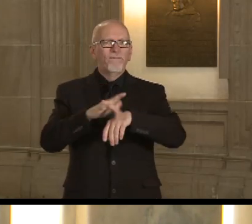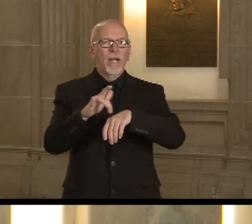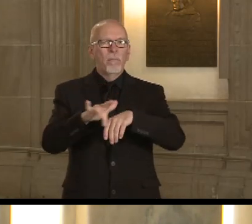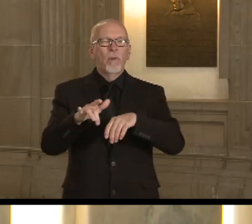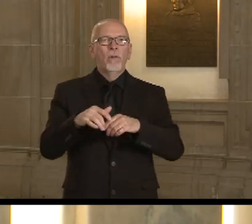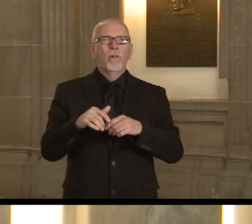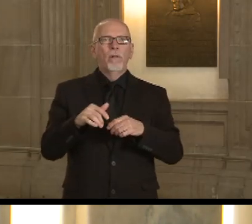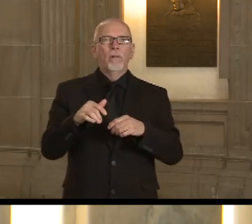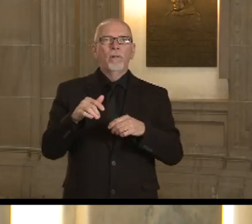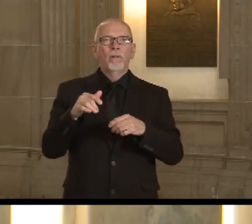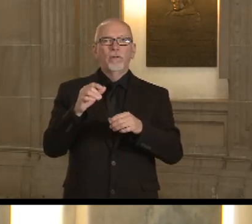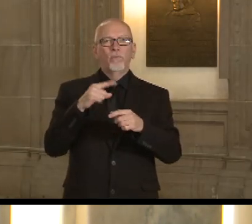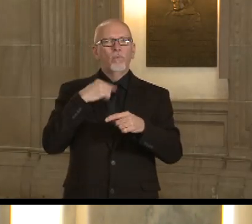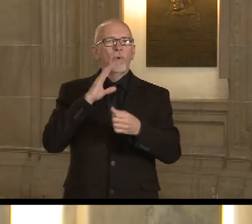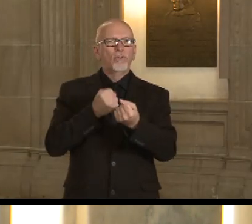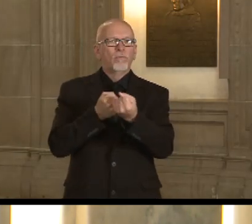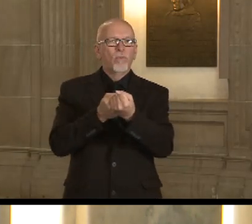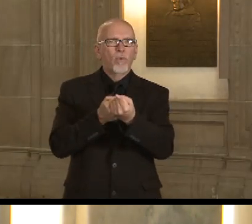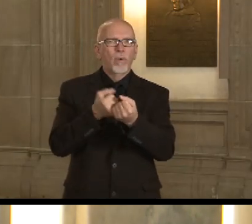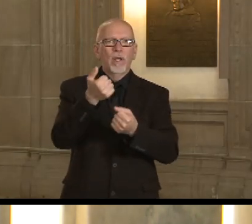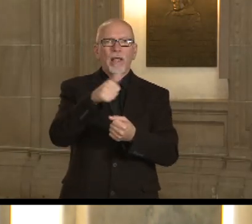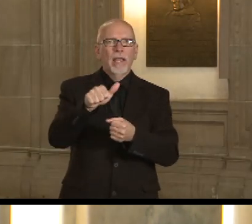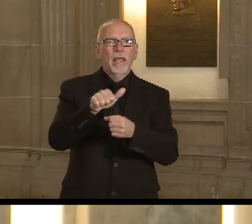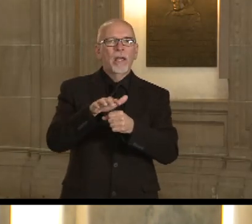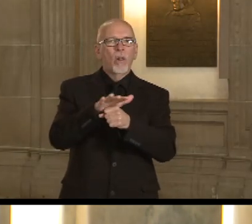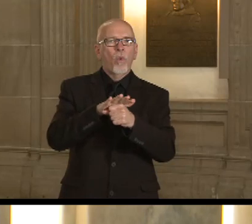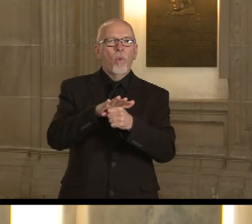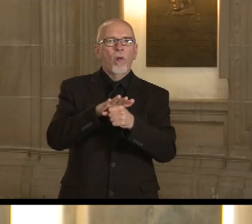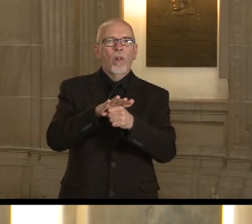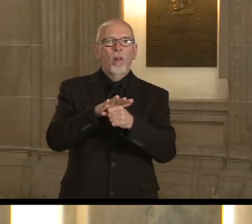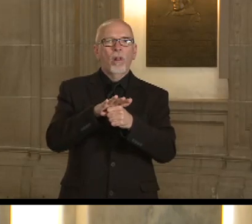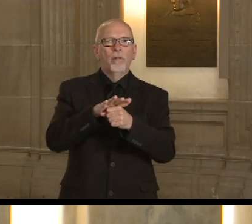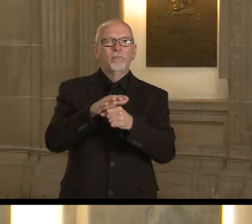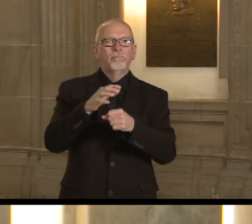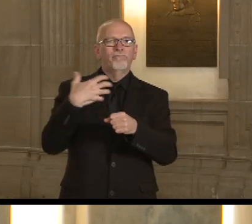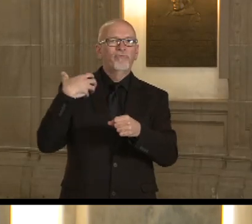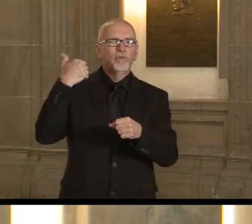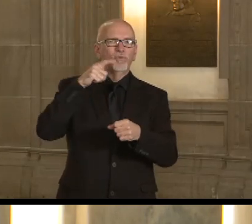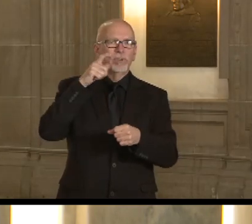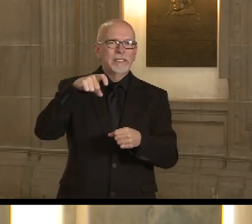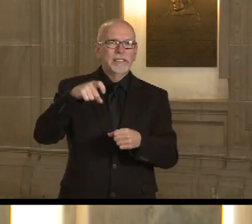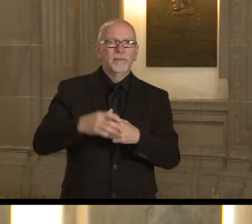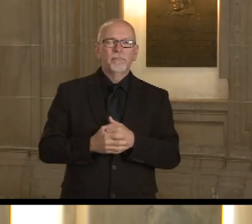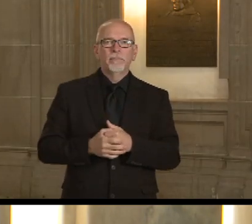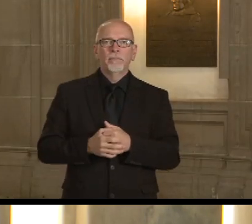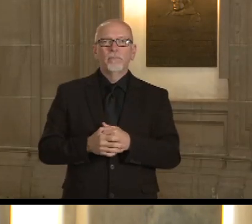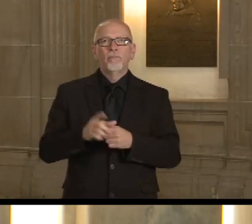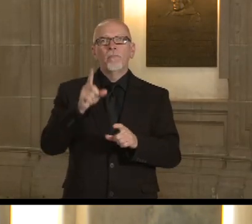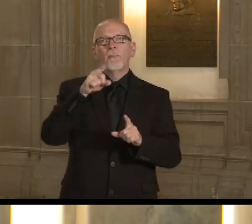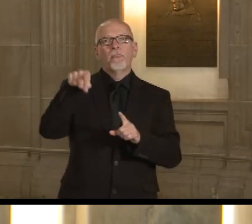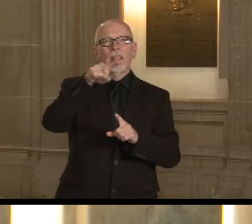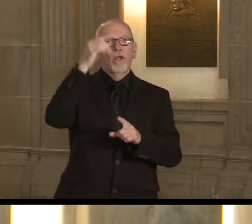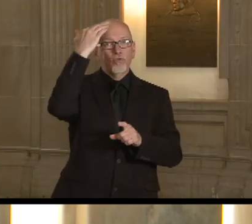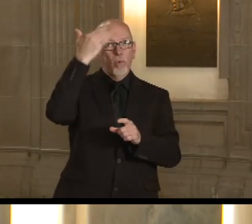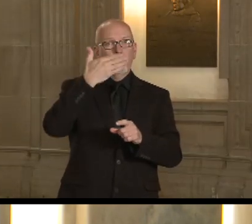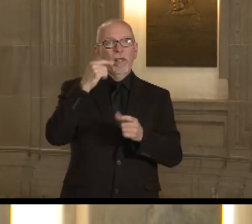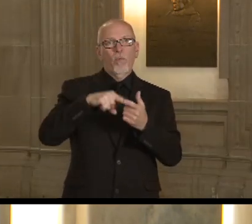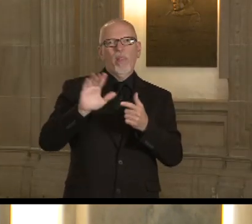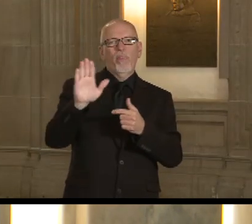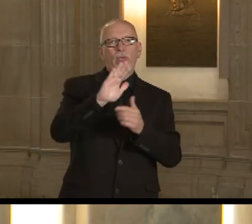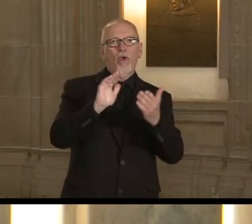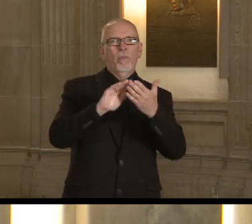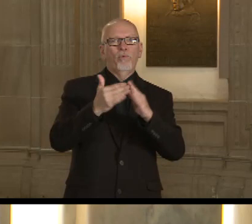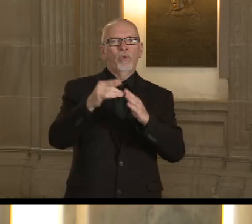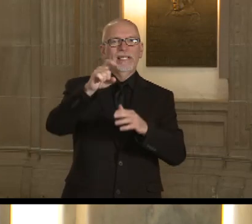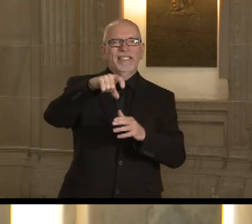to support local officials. They know best what their